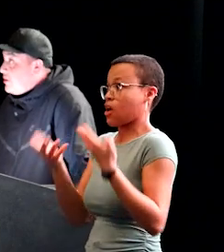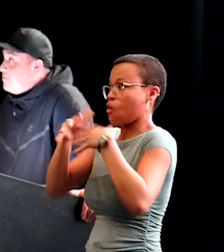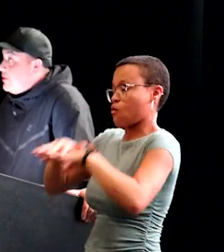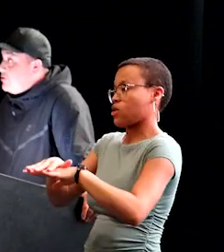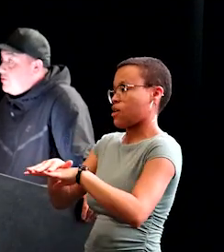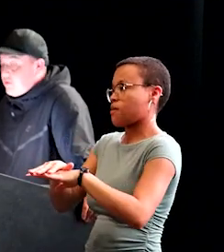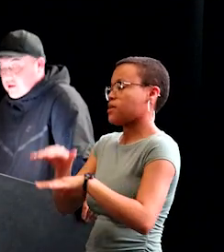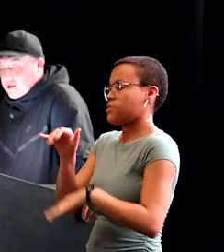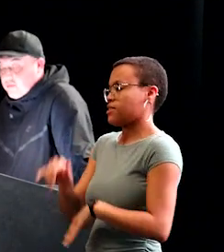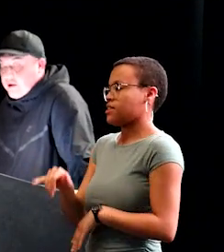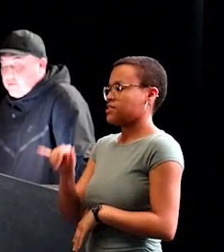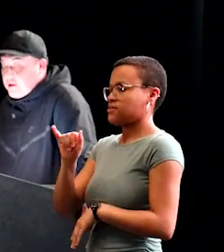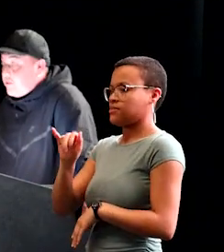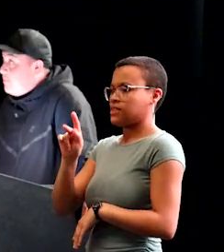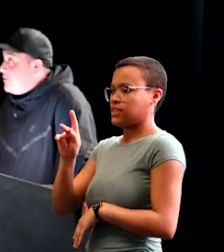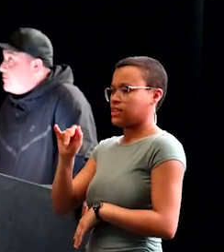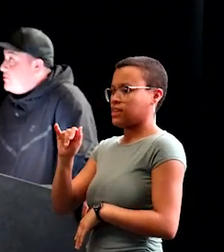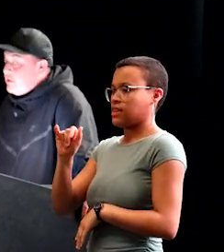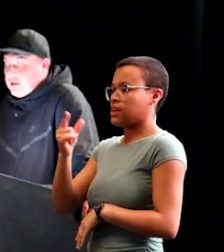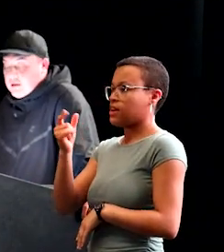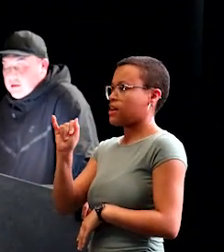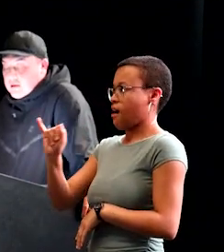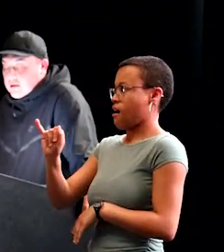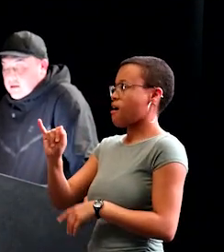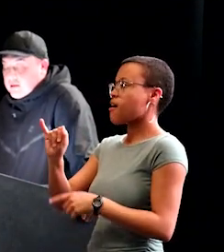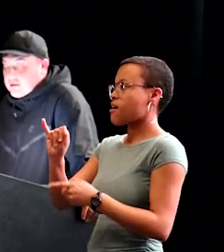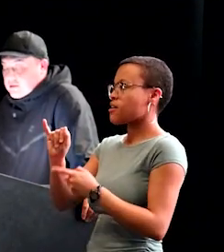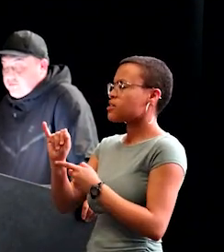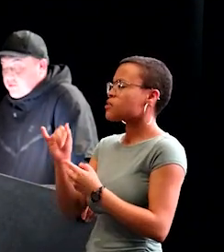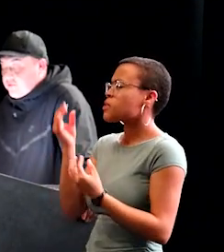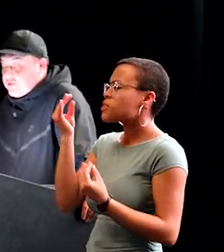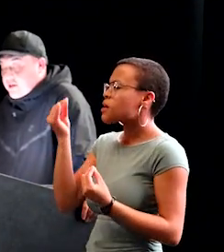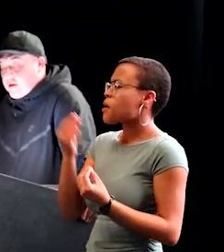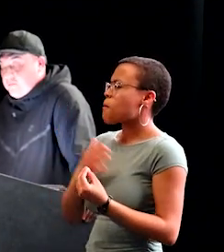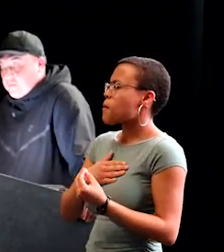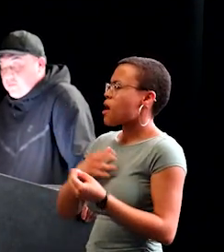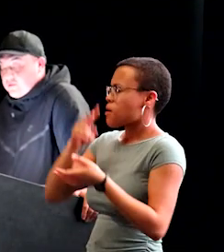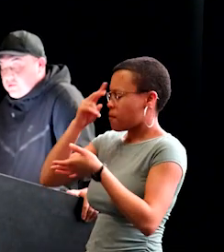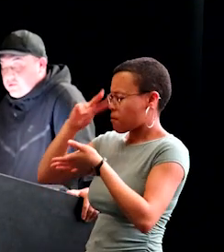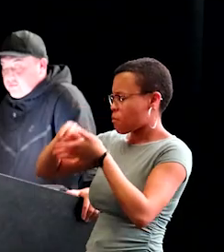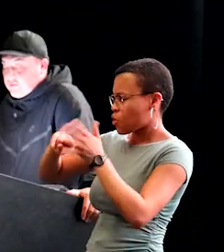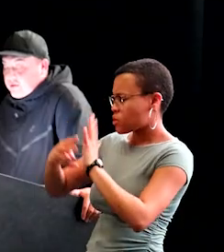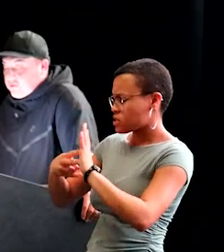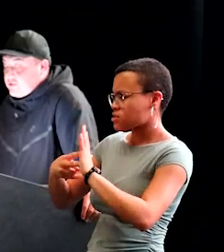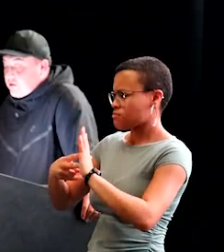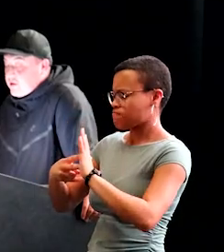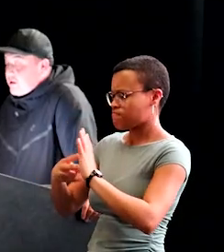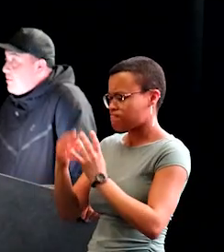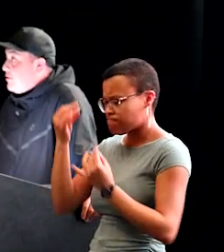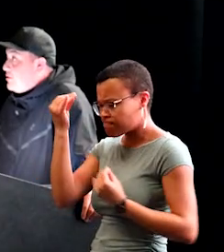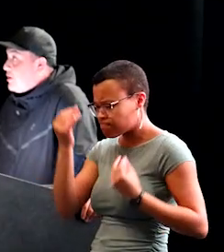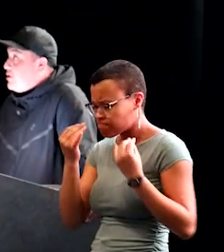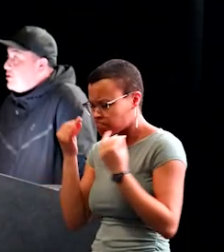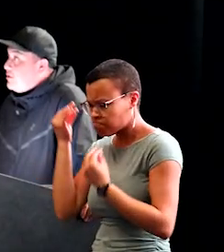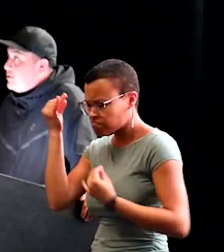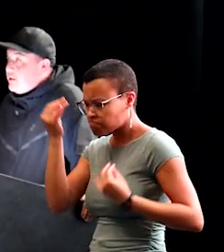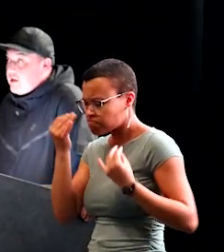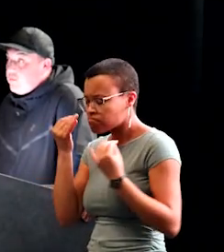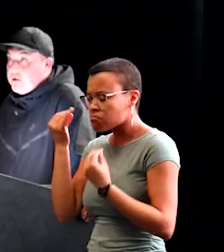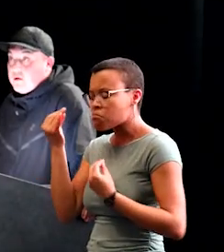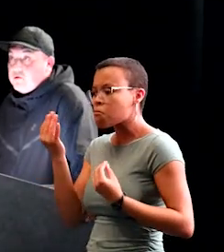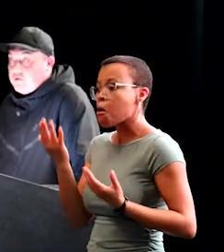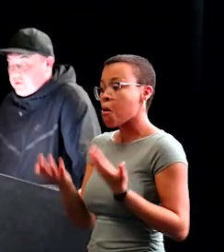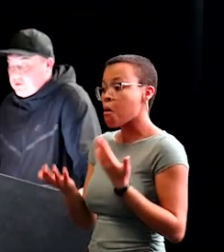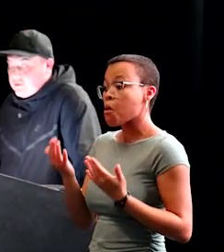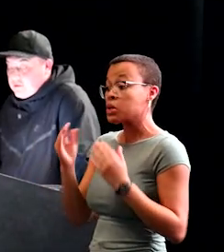essentially led me to thinking about my purpose. And this is for the first time, this is when I first started thinking about education and